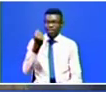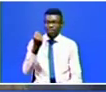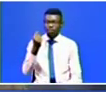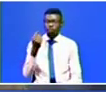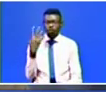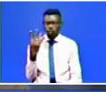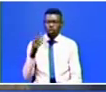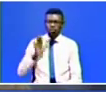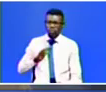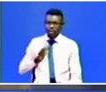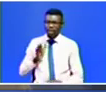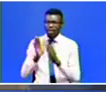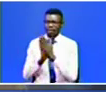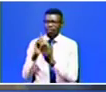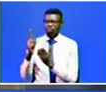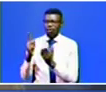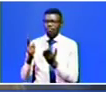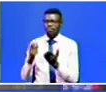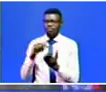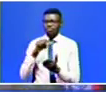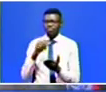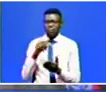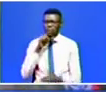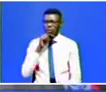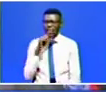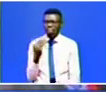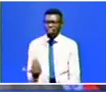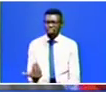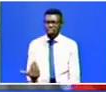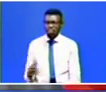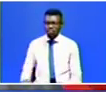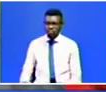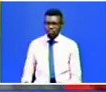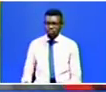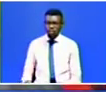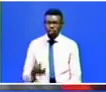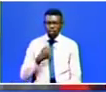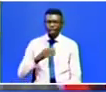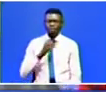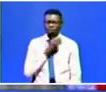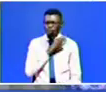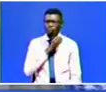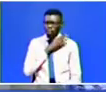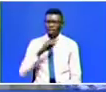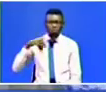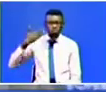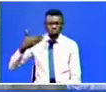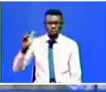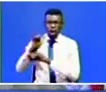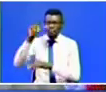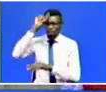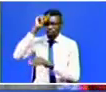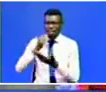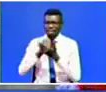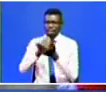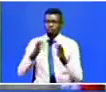four ladies and one juvenile, male juvenile child. Tumekuwa tukiteta zaidi tukiuliza serikali itusaidie tupanuliwe